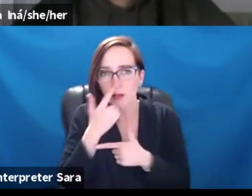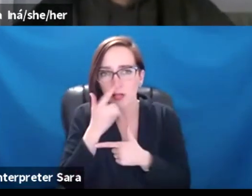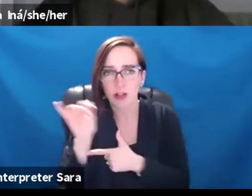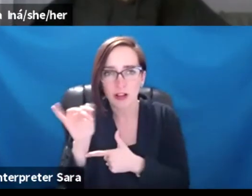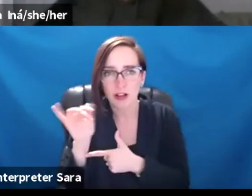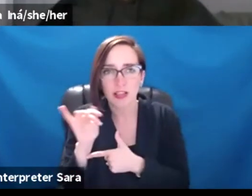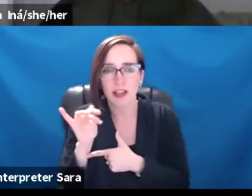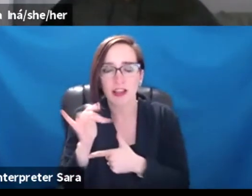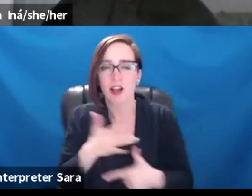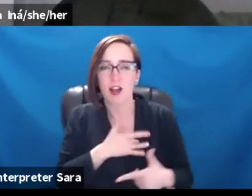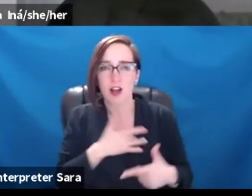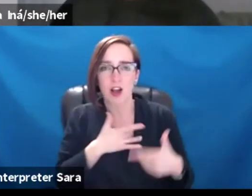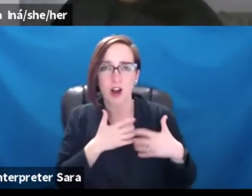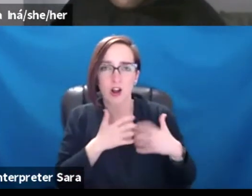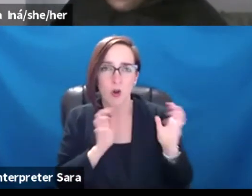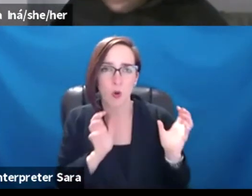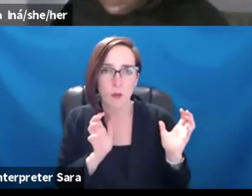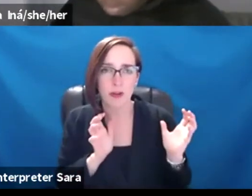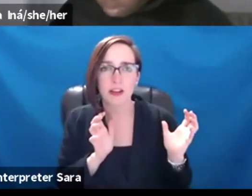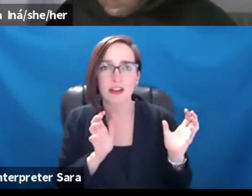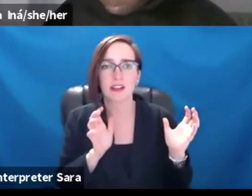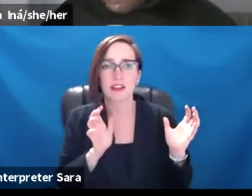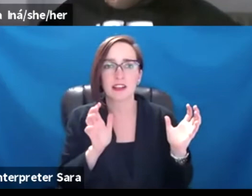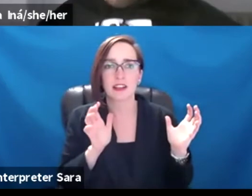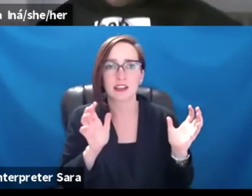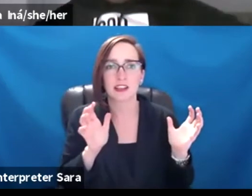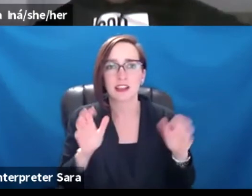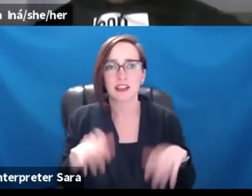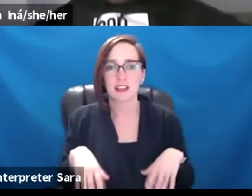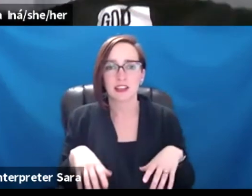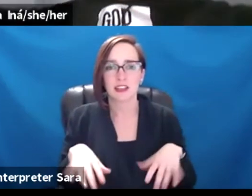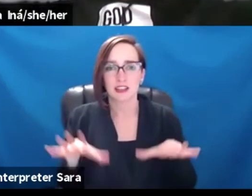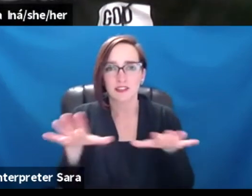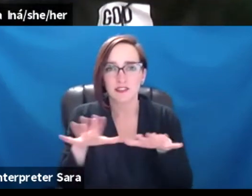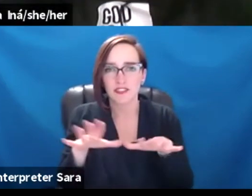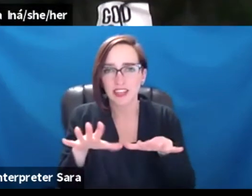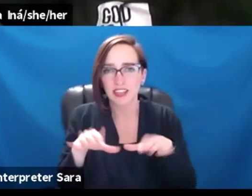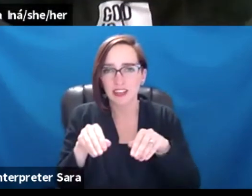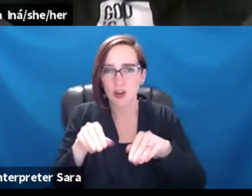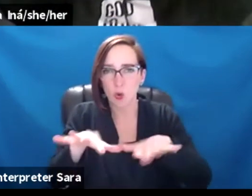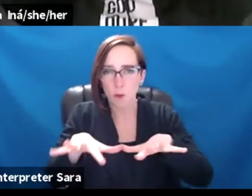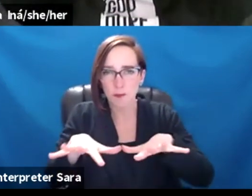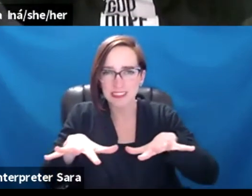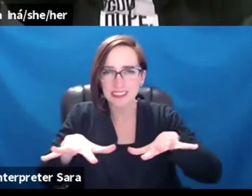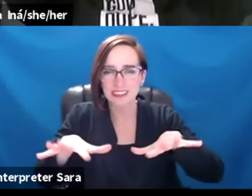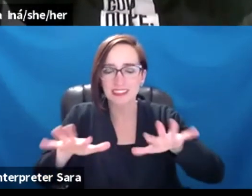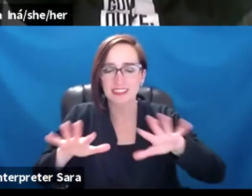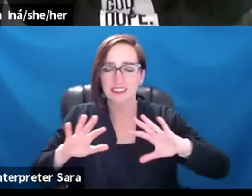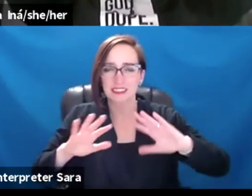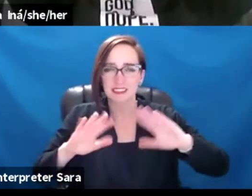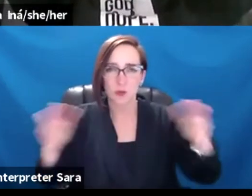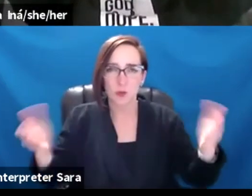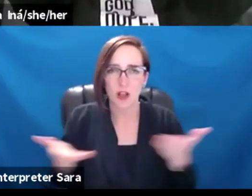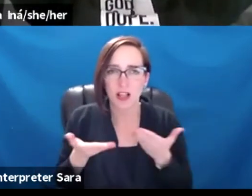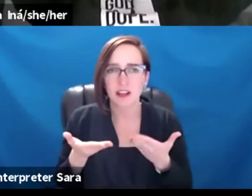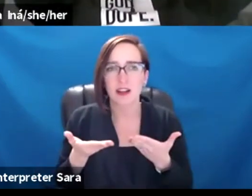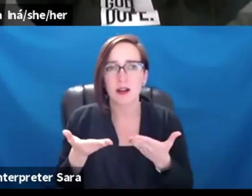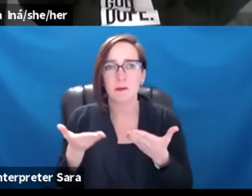heart, opening your legs, your toes, whatever the full body welcome looks